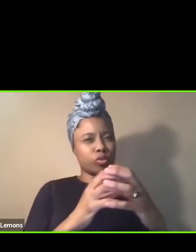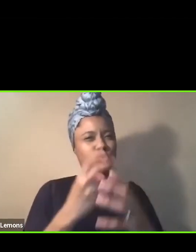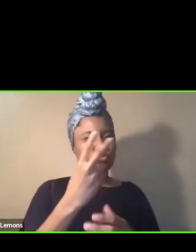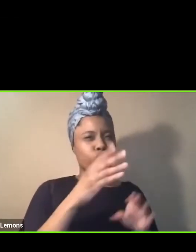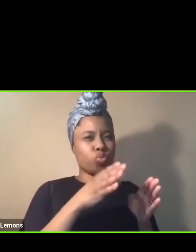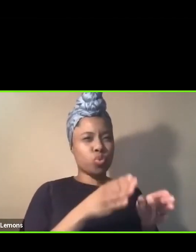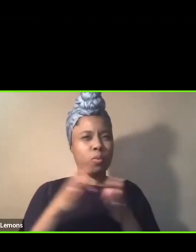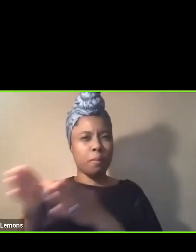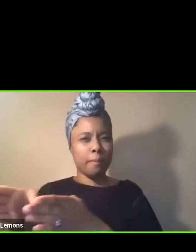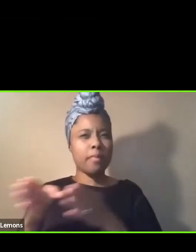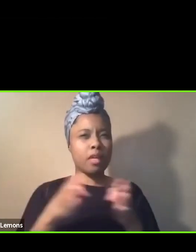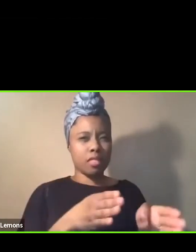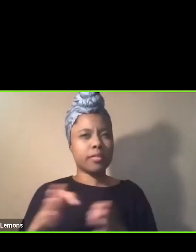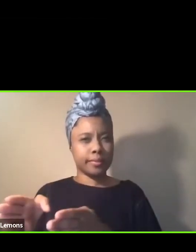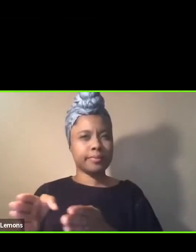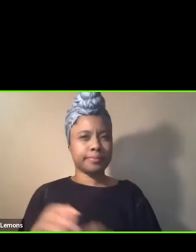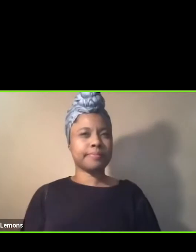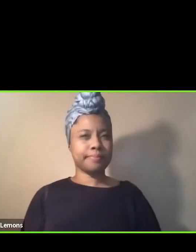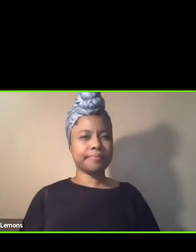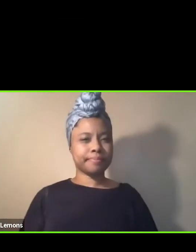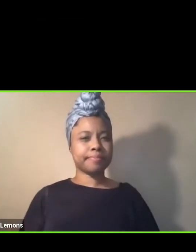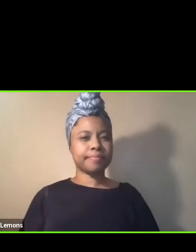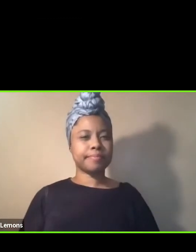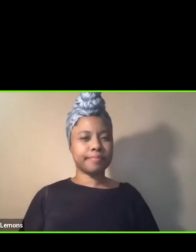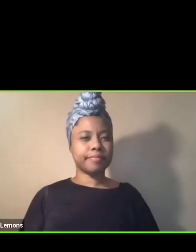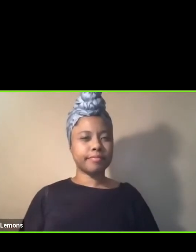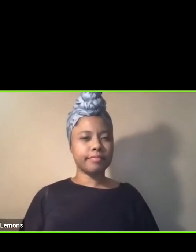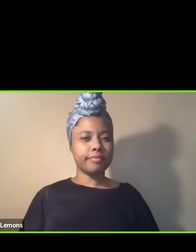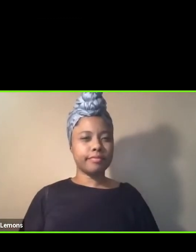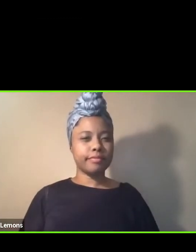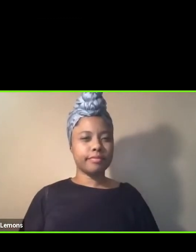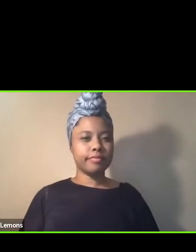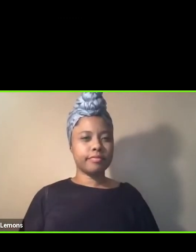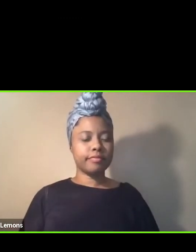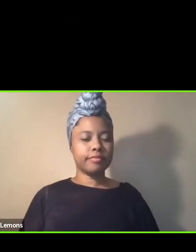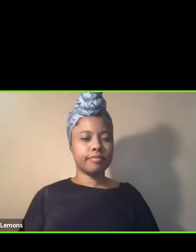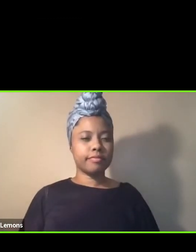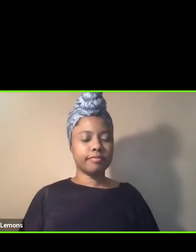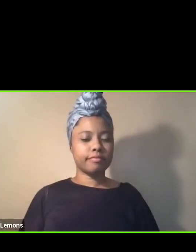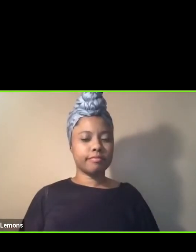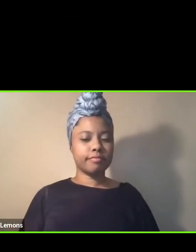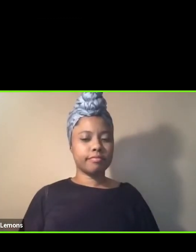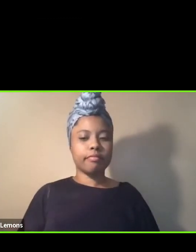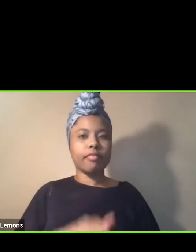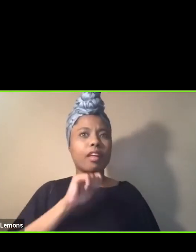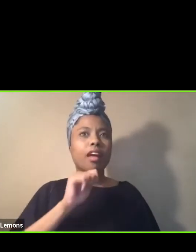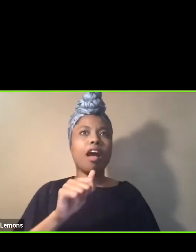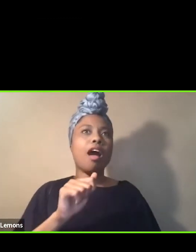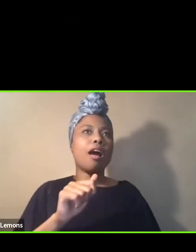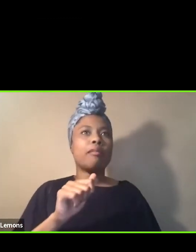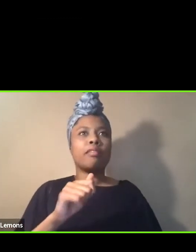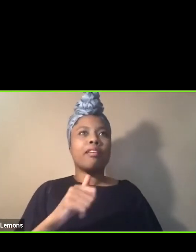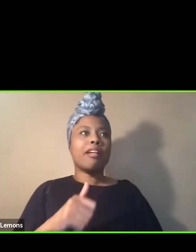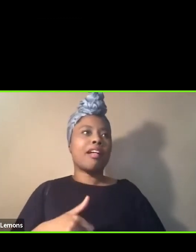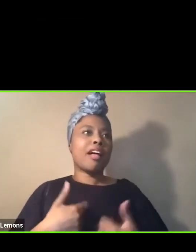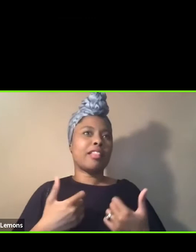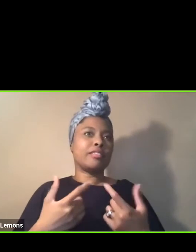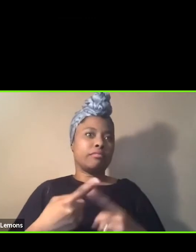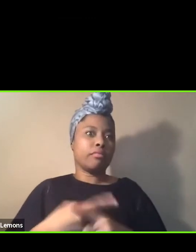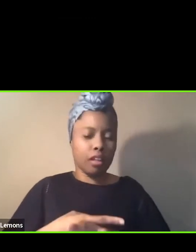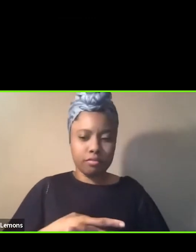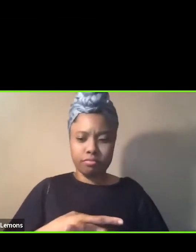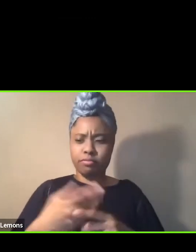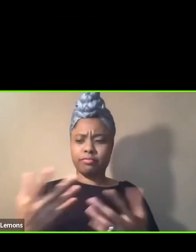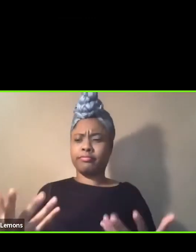paths, and the fact that I'm not a living contradiction, as much as people